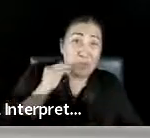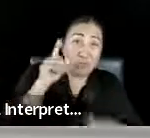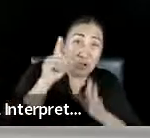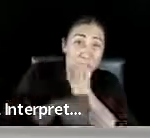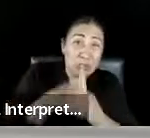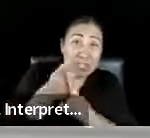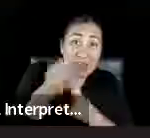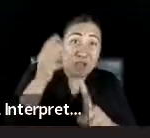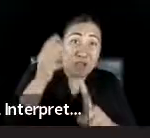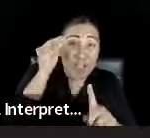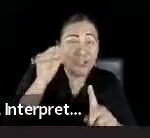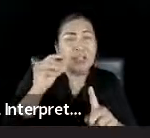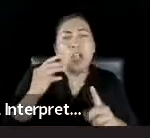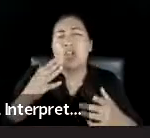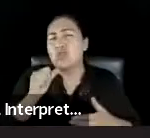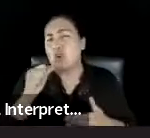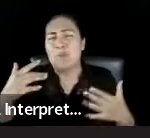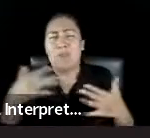to reach out.